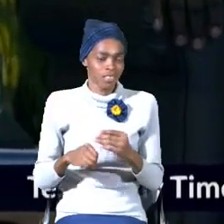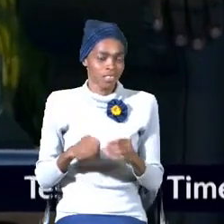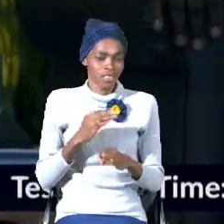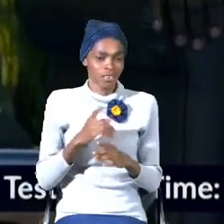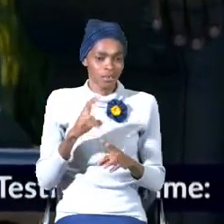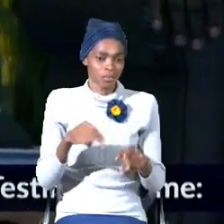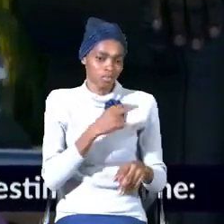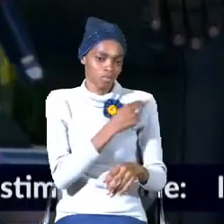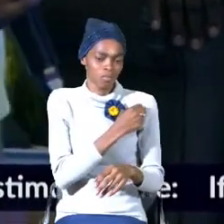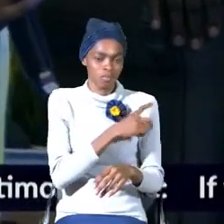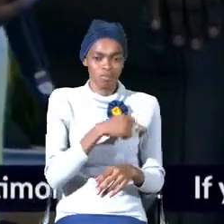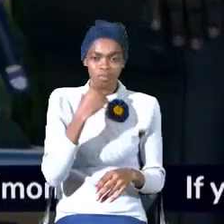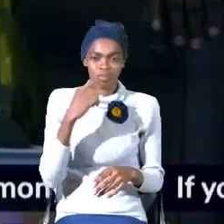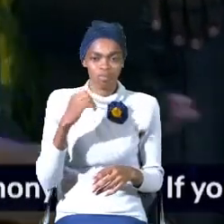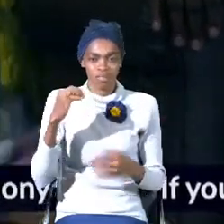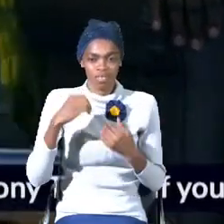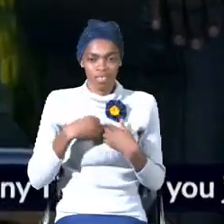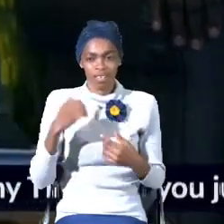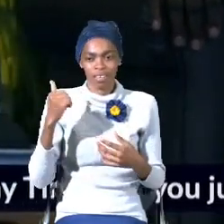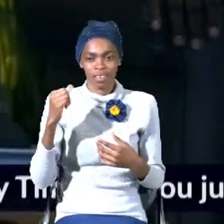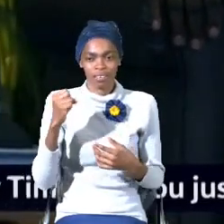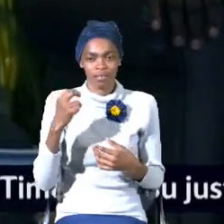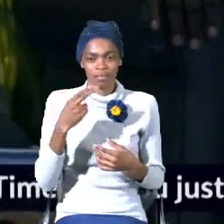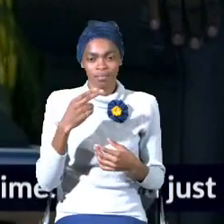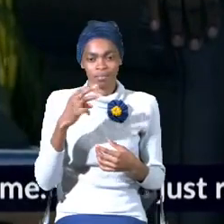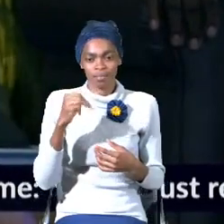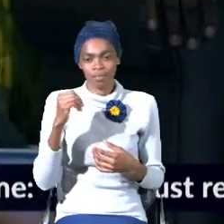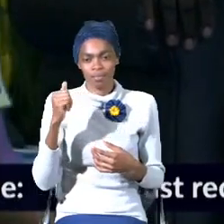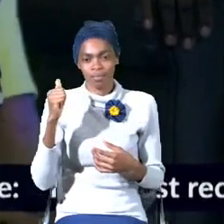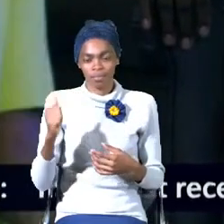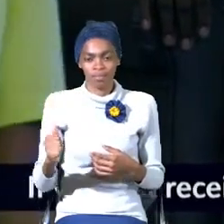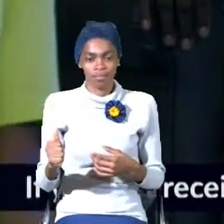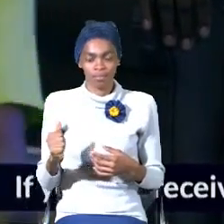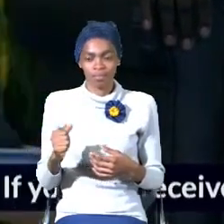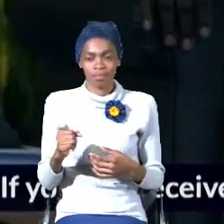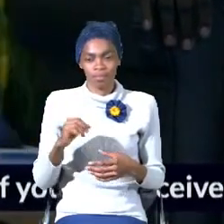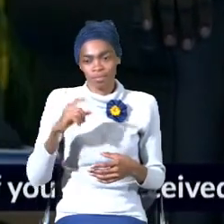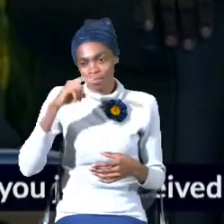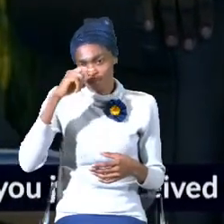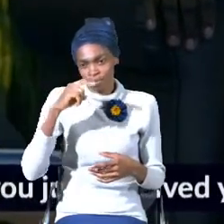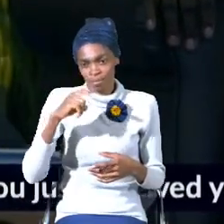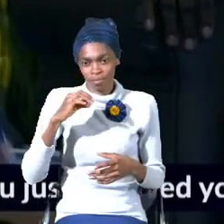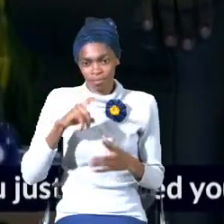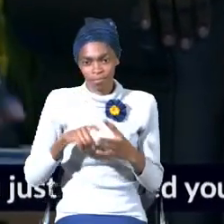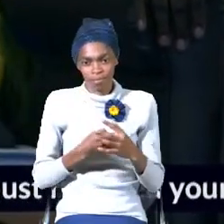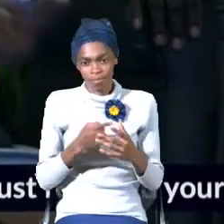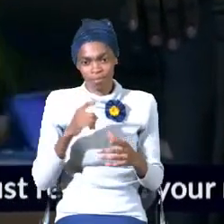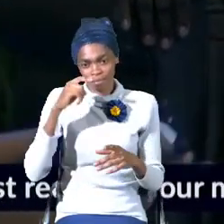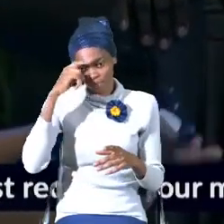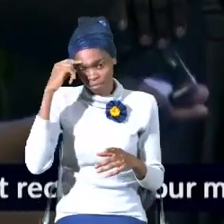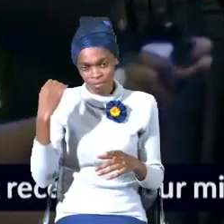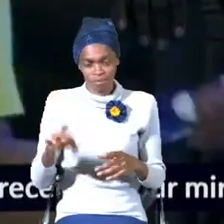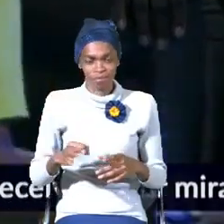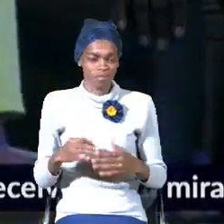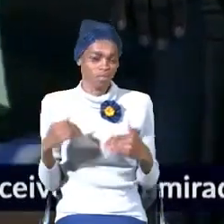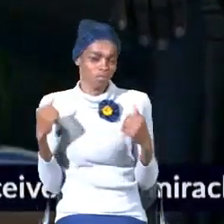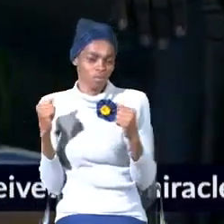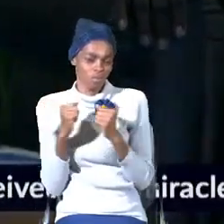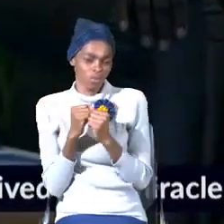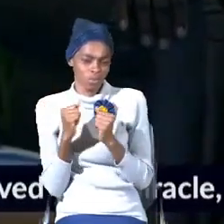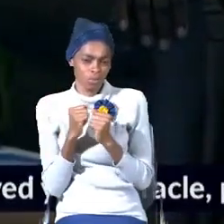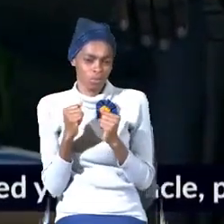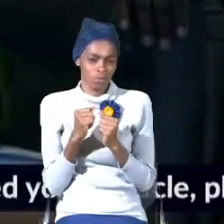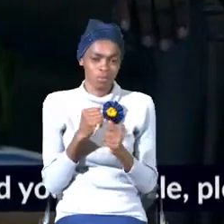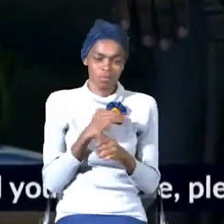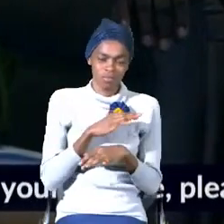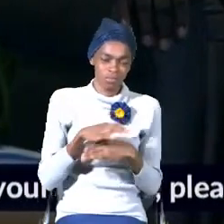all started due to dust, everything, the weather, and the cold. Coupled together, all the deodorants that I've been perceiving, they have